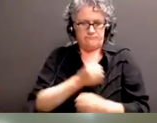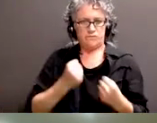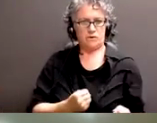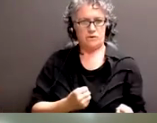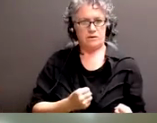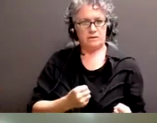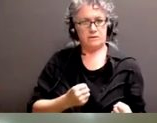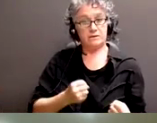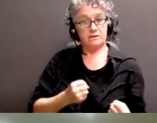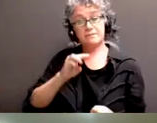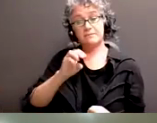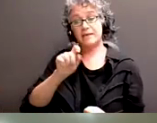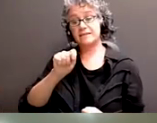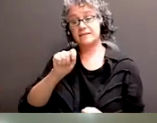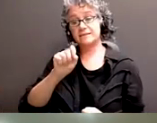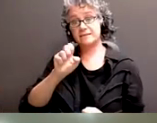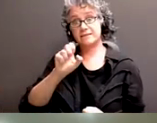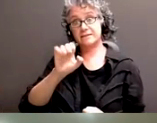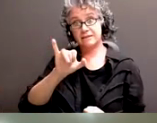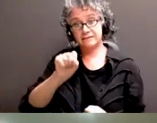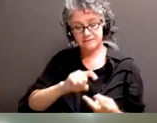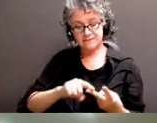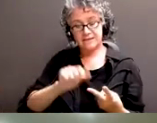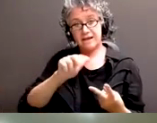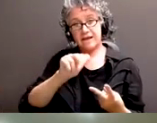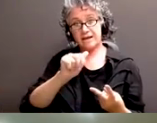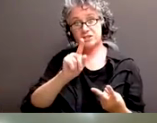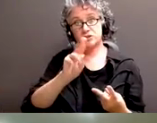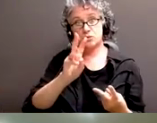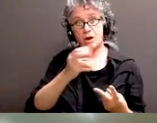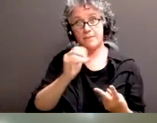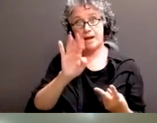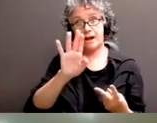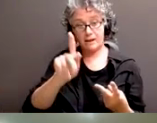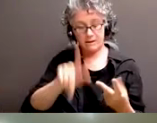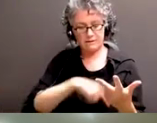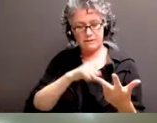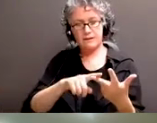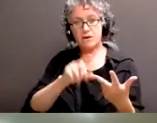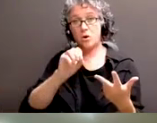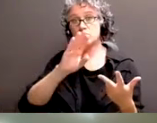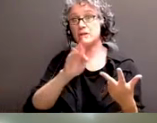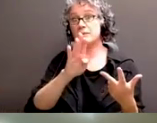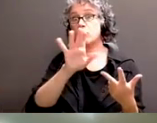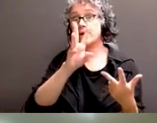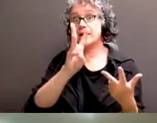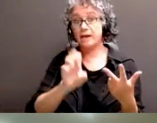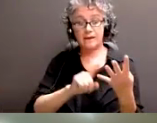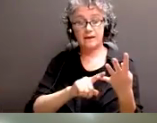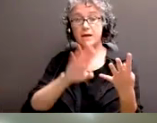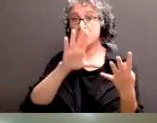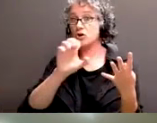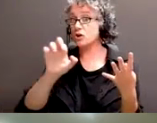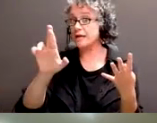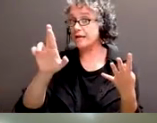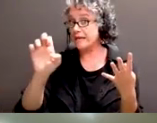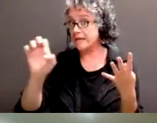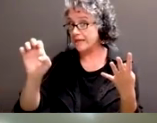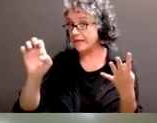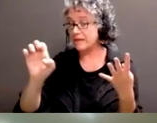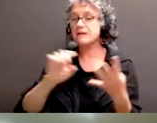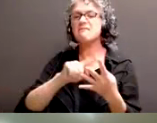Métis, Anishinaabeg, Ojibwe, and Cree territories. The presence of settlers is not neutral, and it had